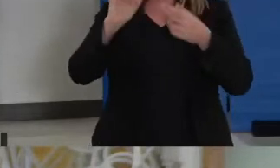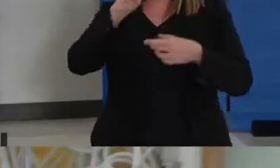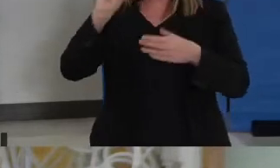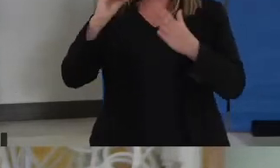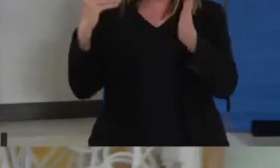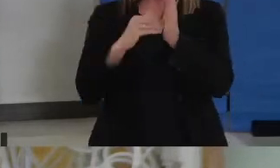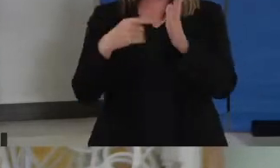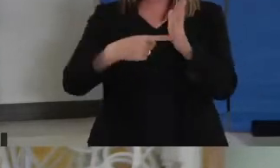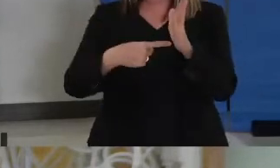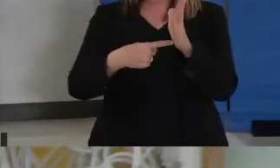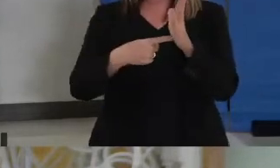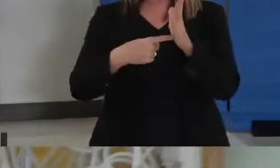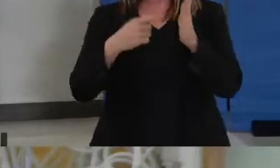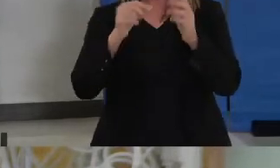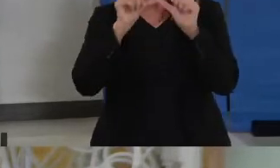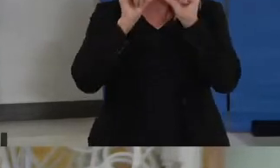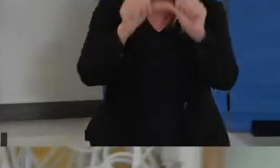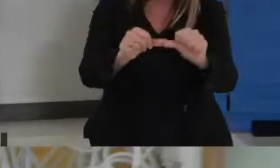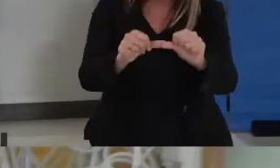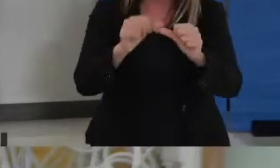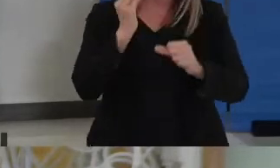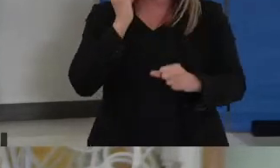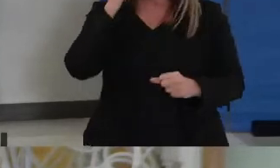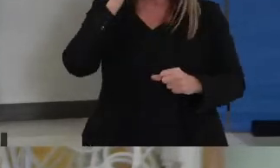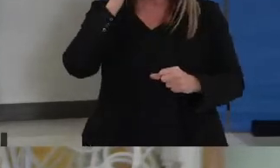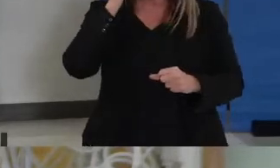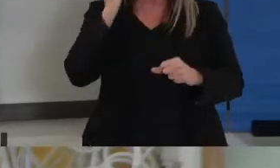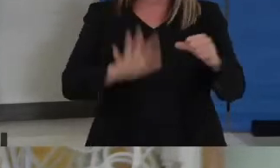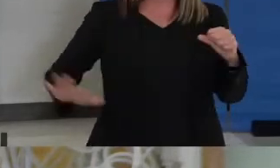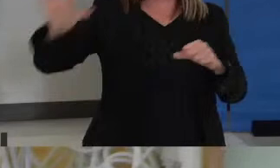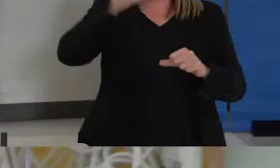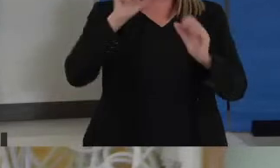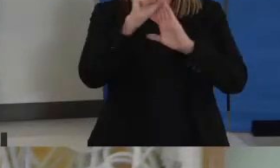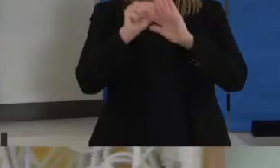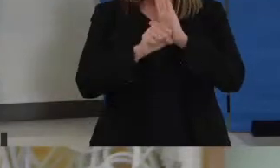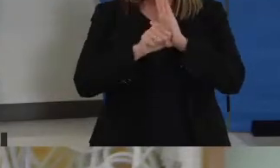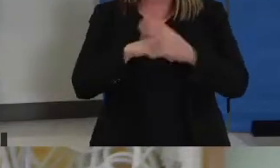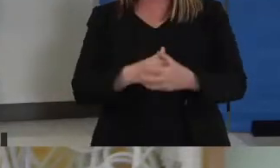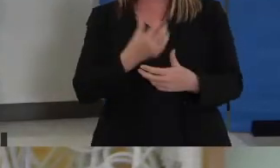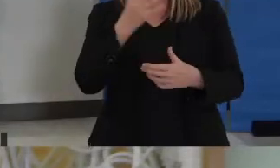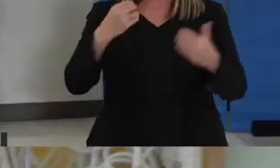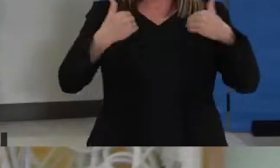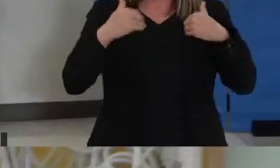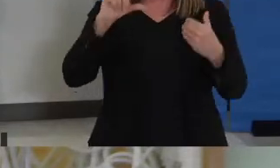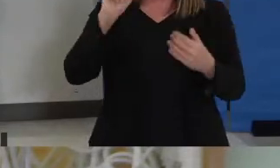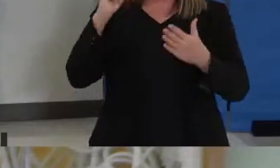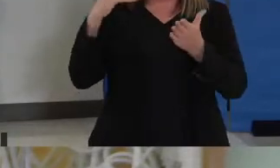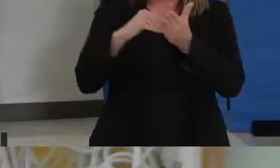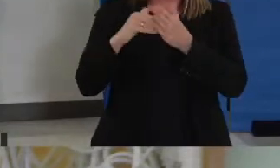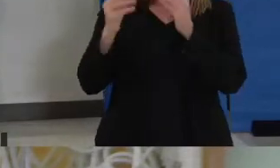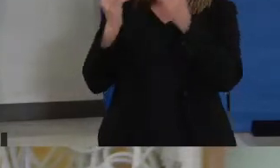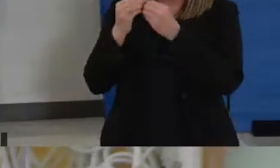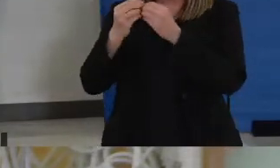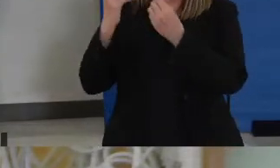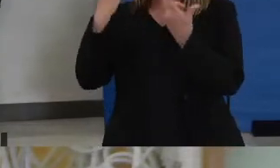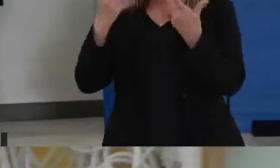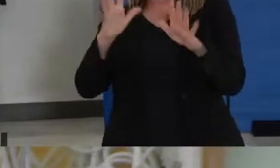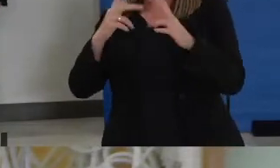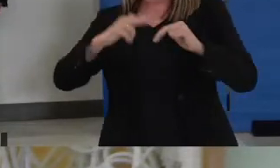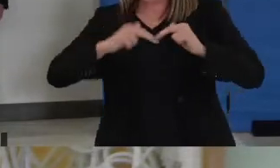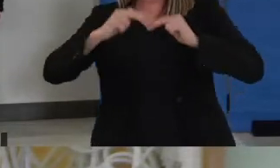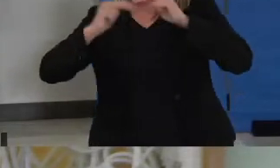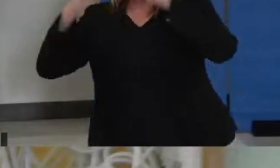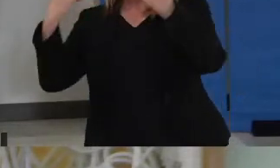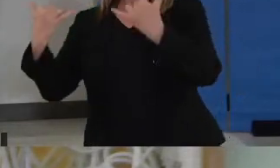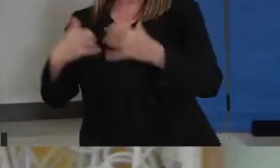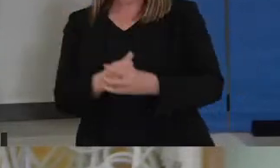60,000 affordable permanent homes across the state, and we have 20,000 more that are in the pipeline.